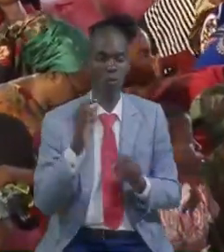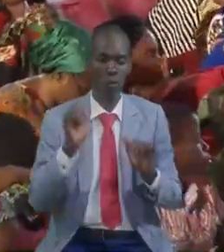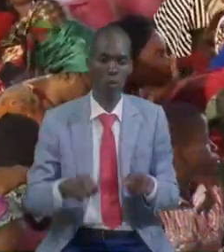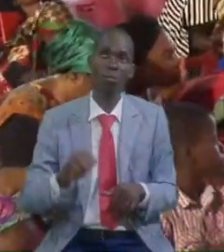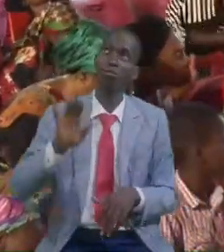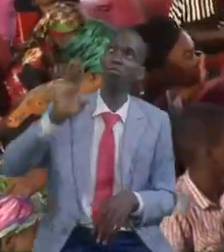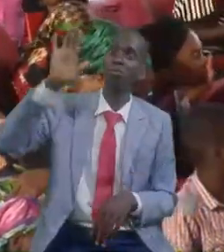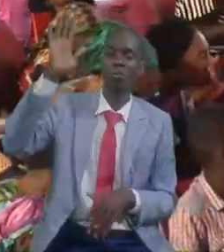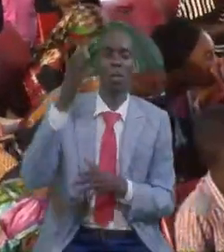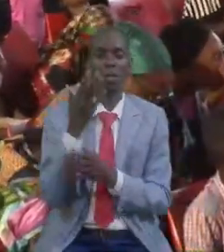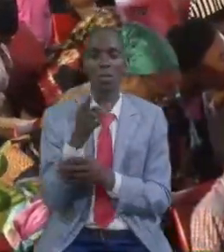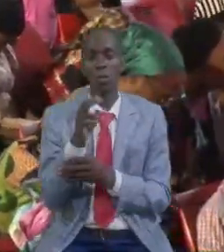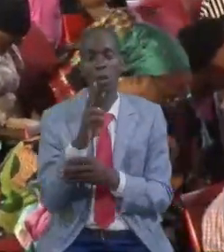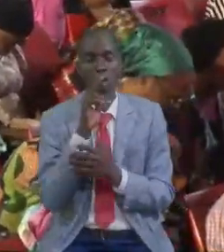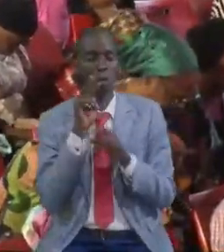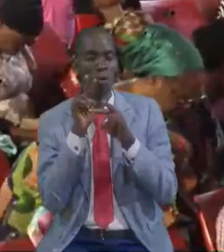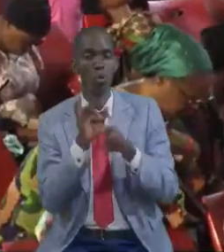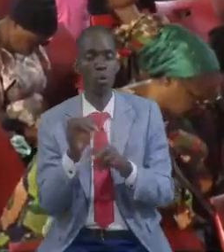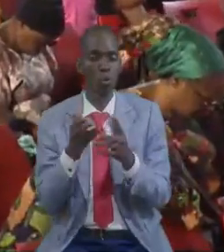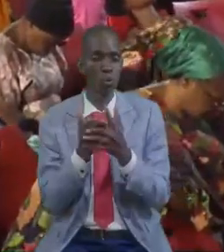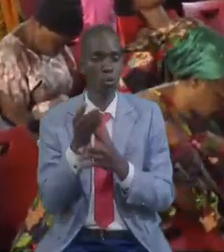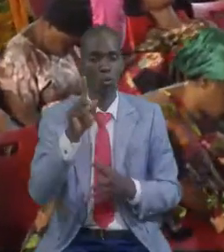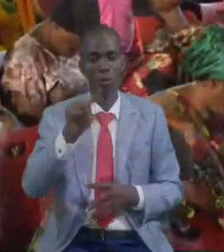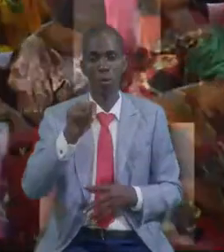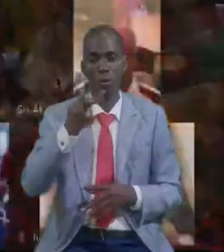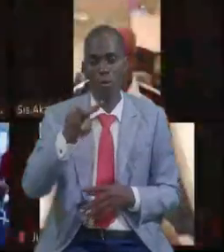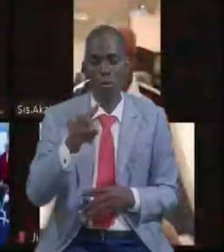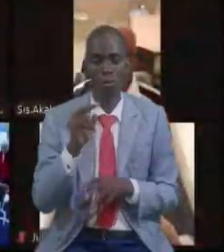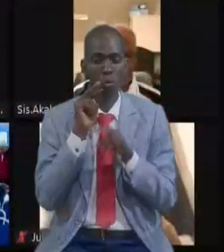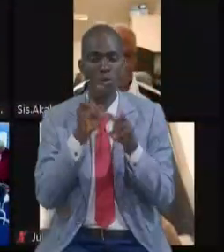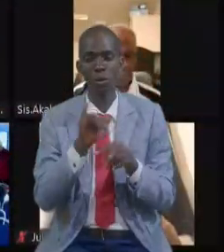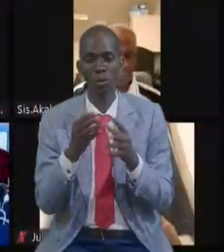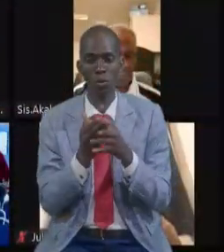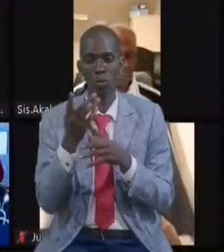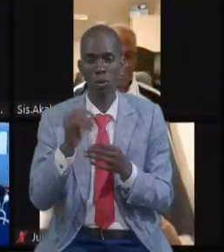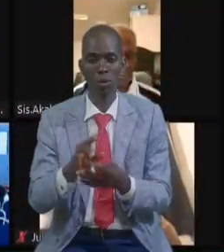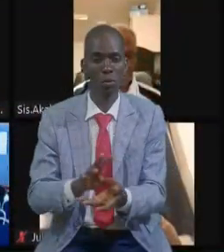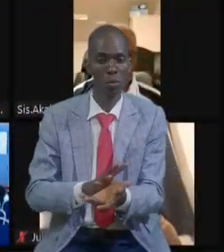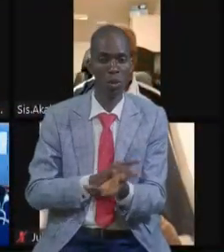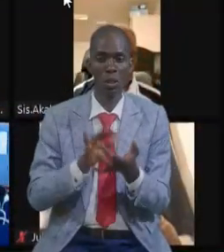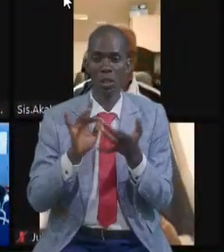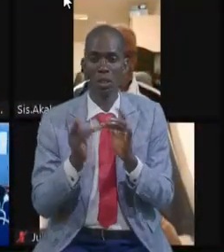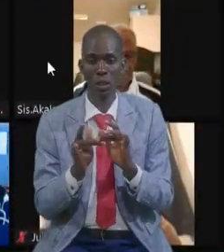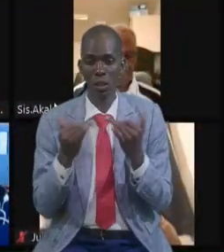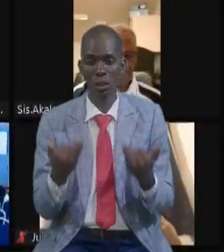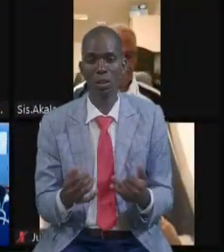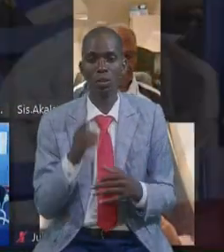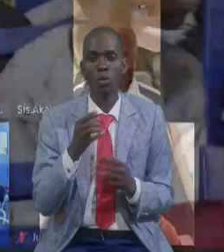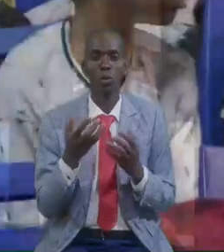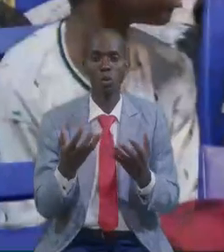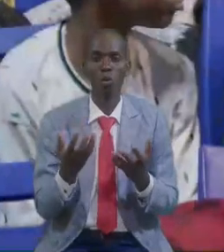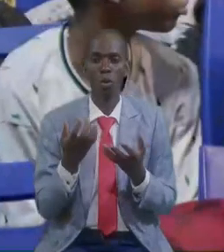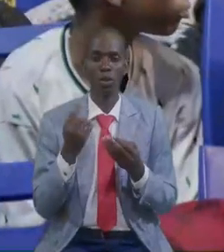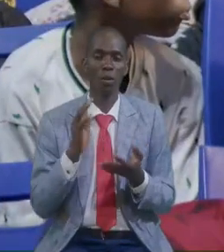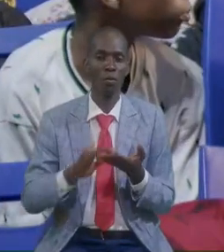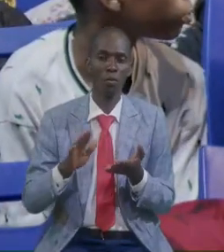online, over the radio, on the television. You want the forgiveness of the Lord and you